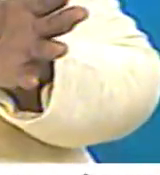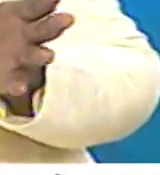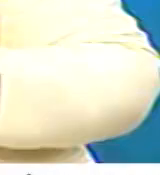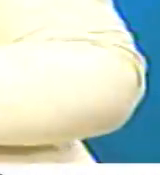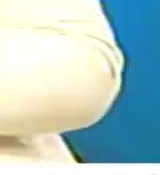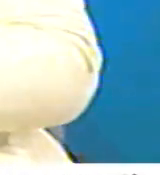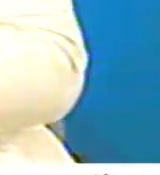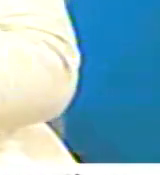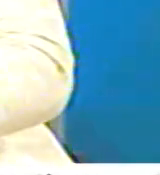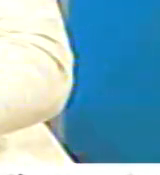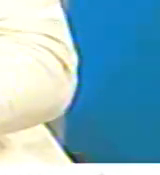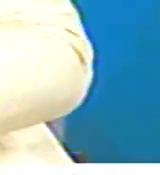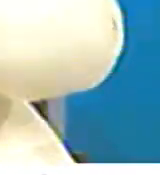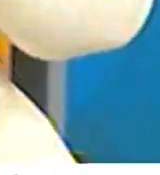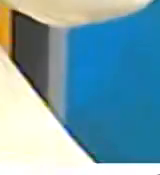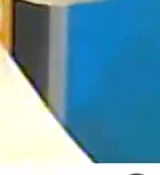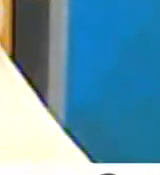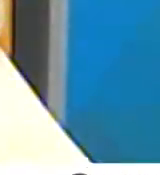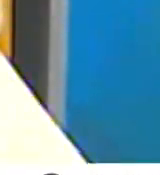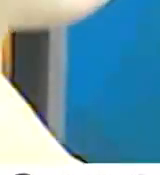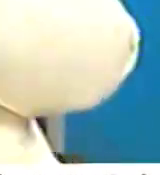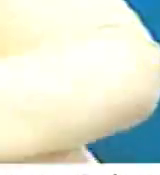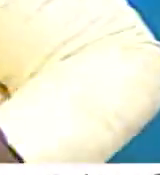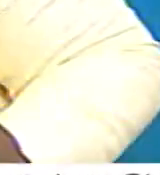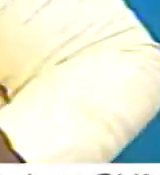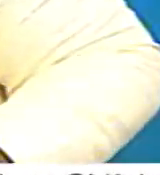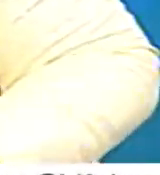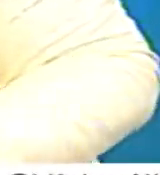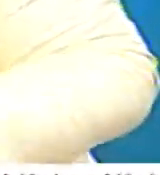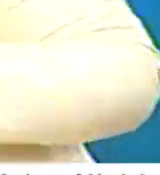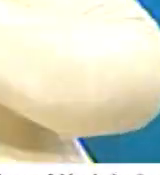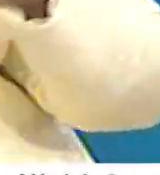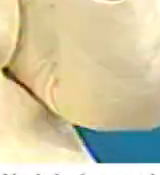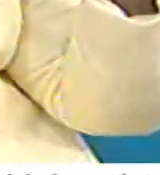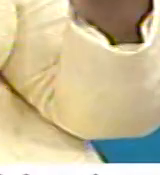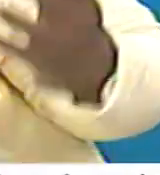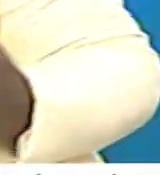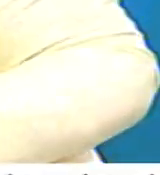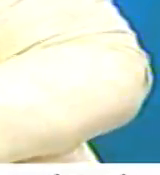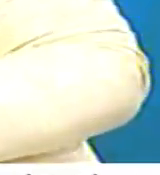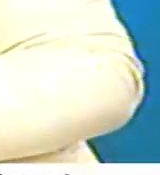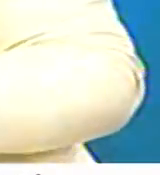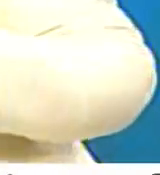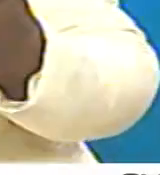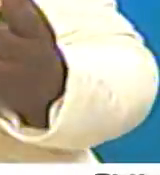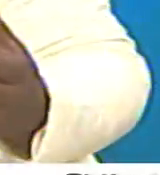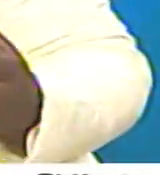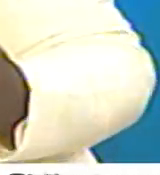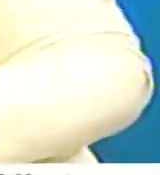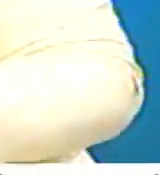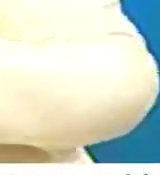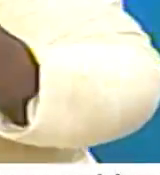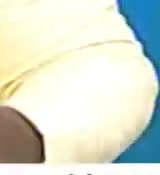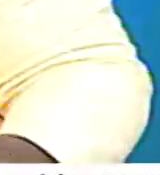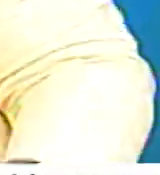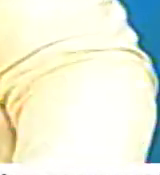Kagwe team has a sign language interpreter. Yes. But it should also cascade to the counties, so that even when county executives are making pronouncements,